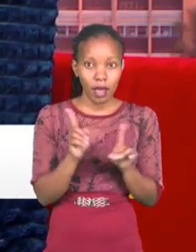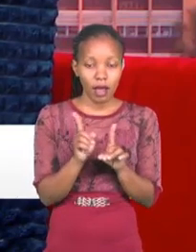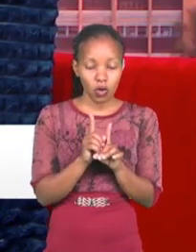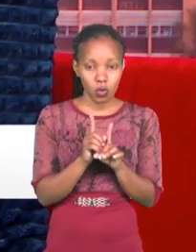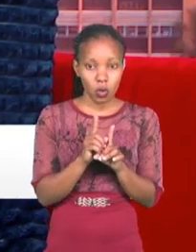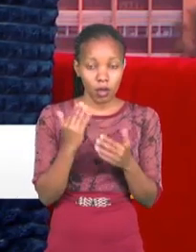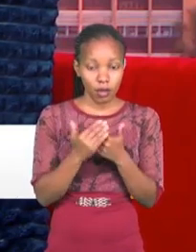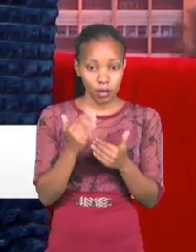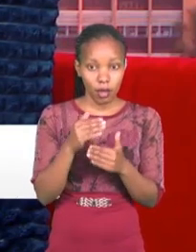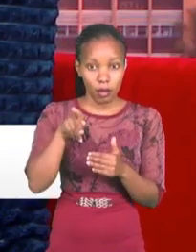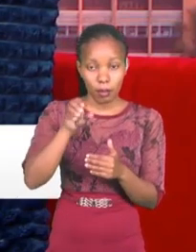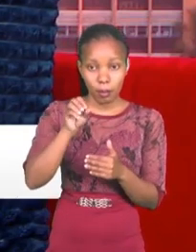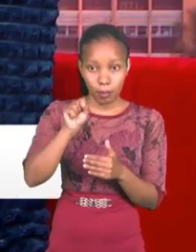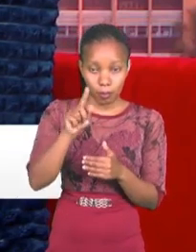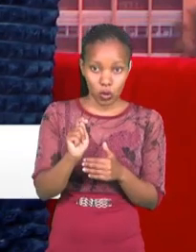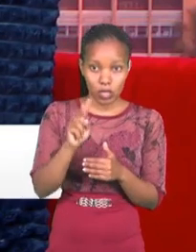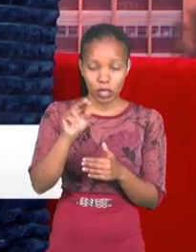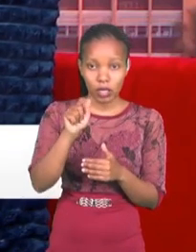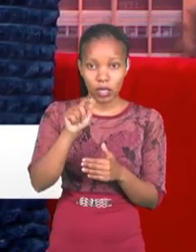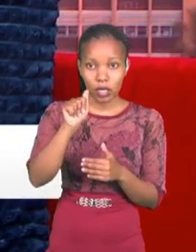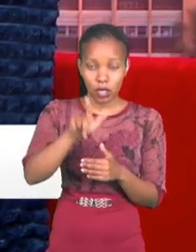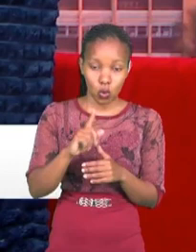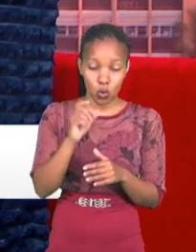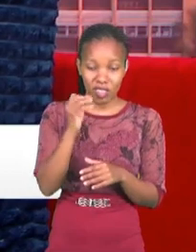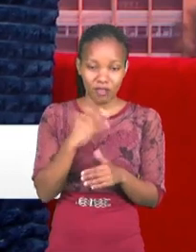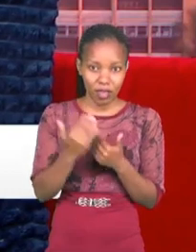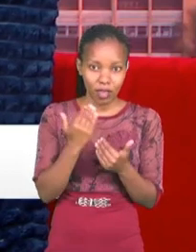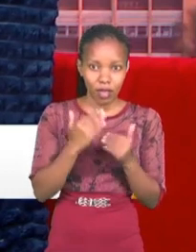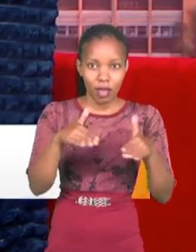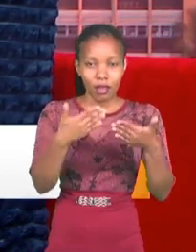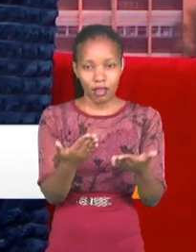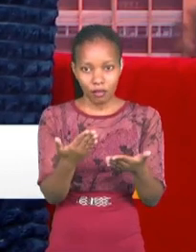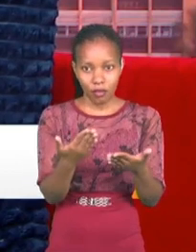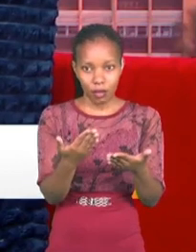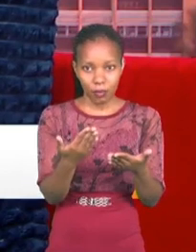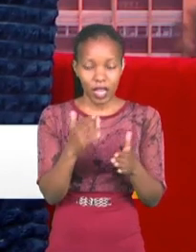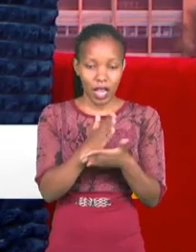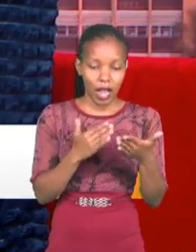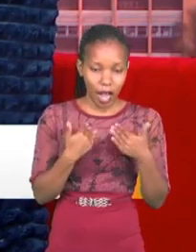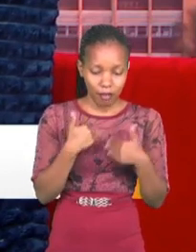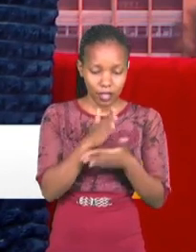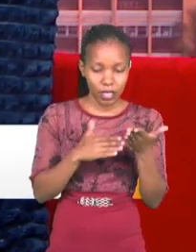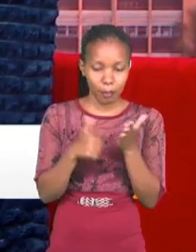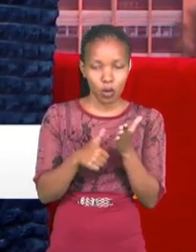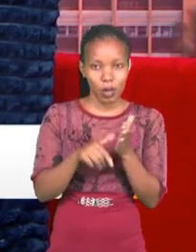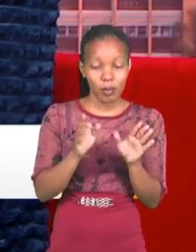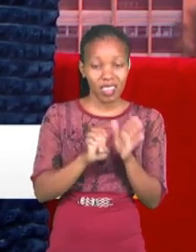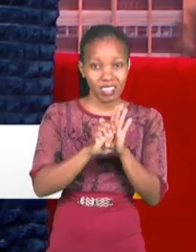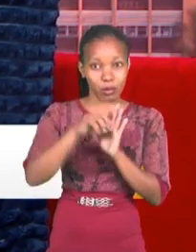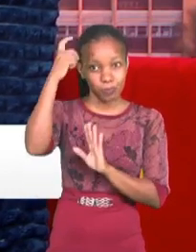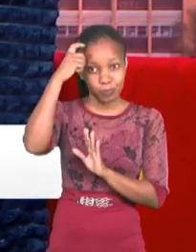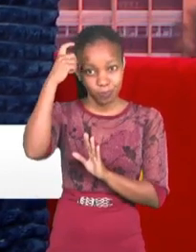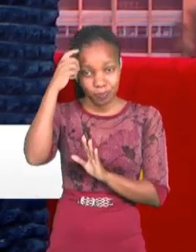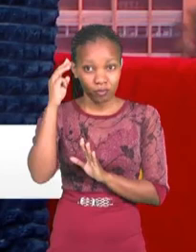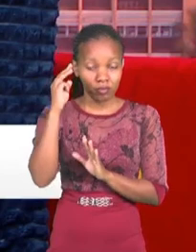care. If the optimal care does not given, there are certain complications like related to brain, child may be mentally